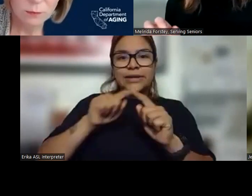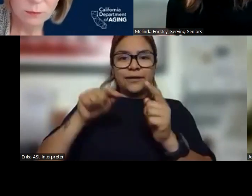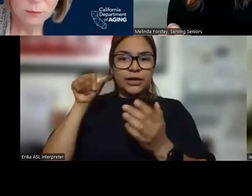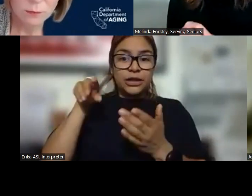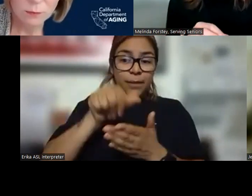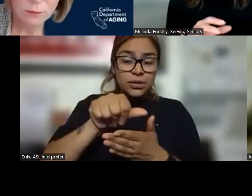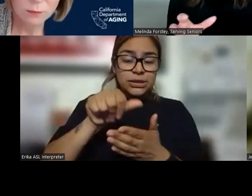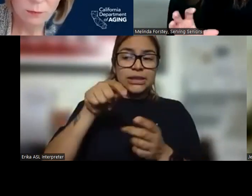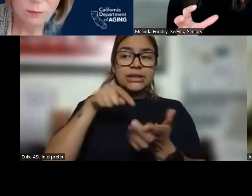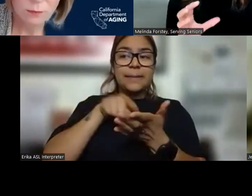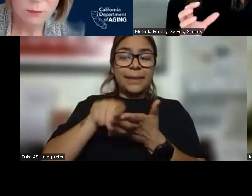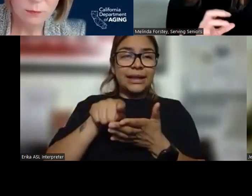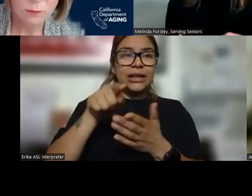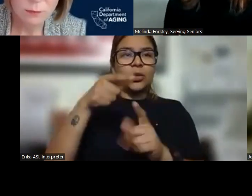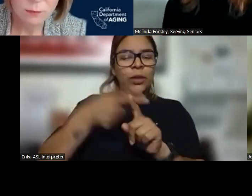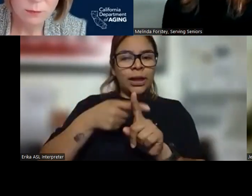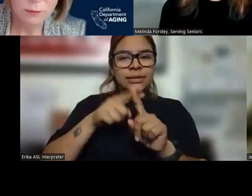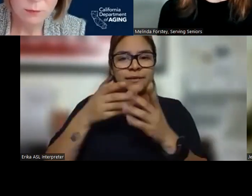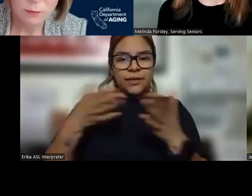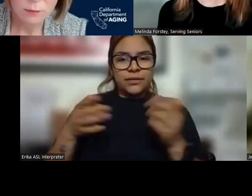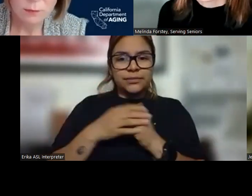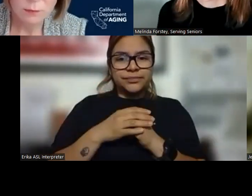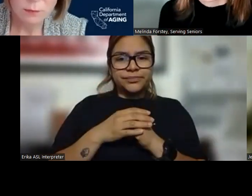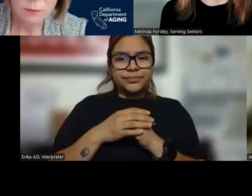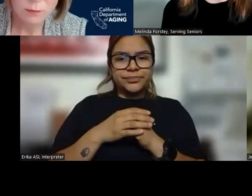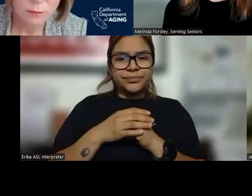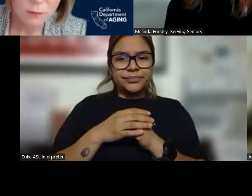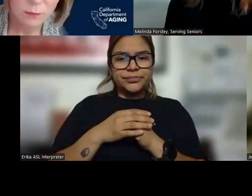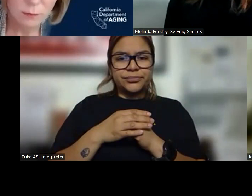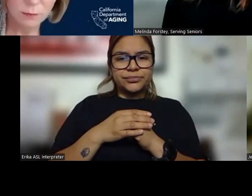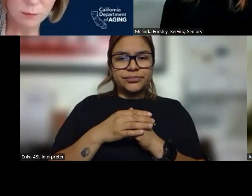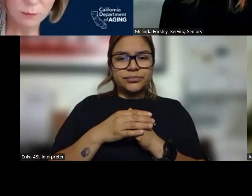at arrears and then other needs of the older adults.